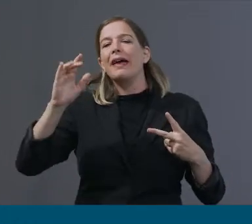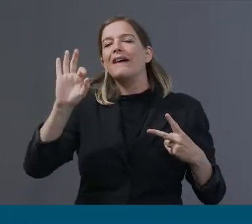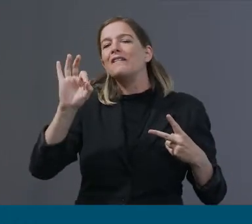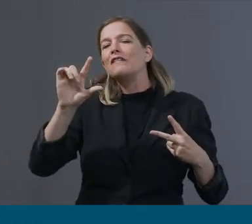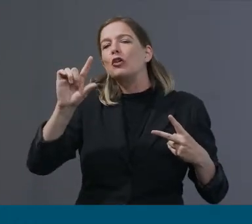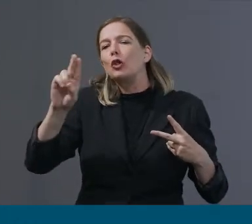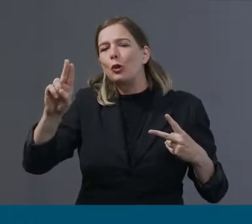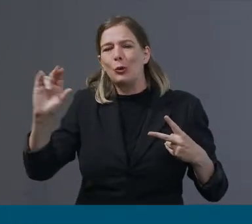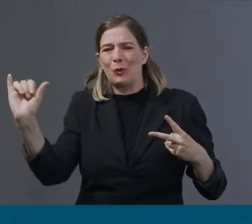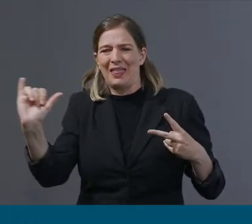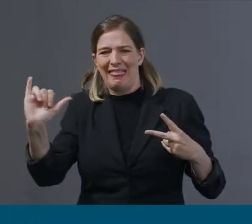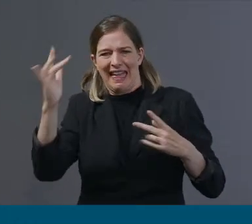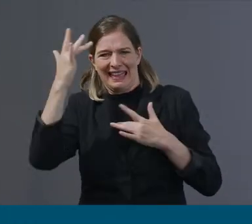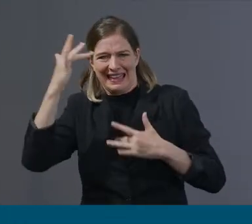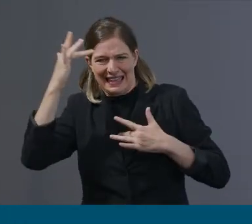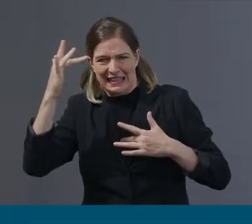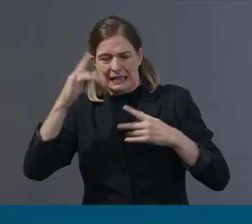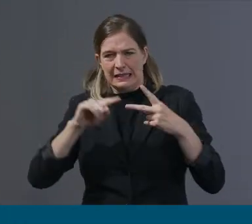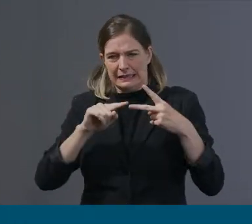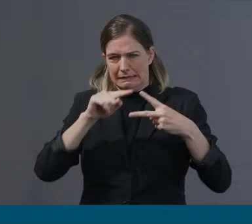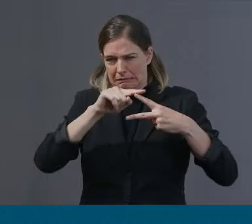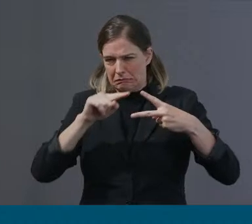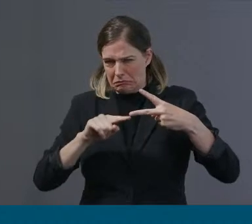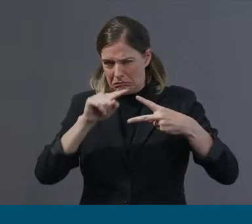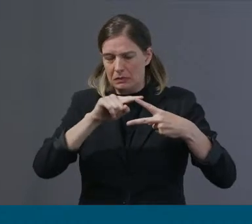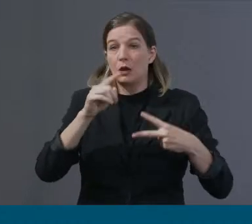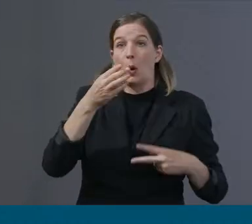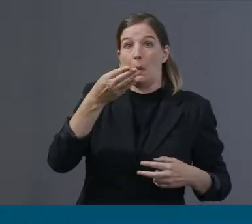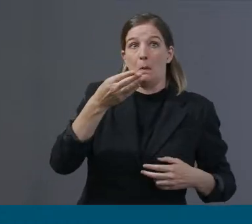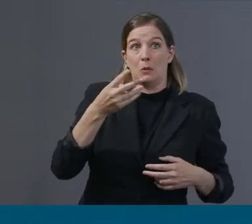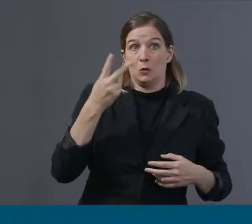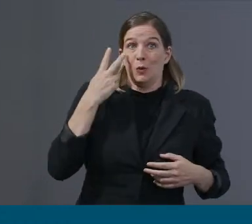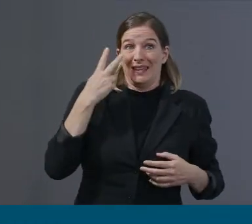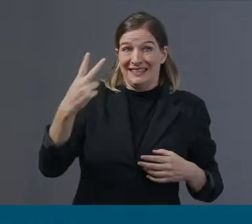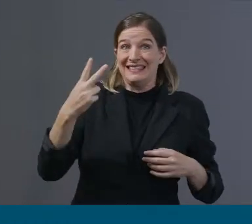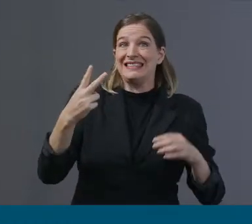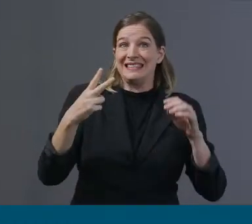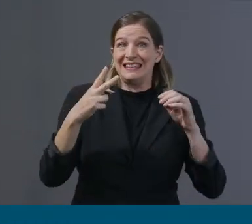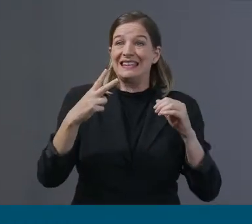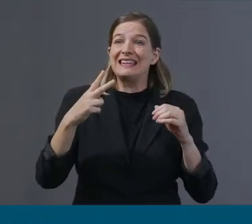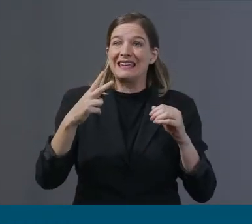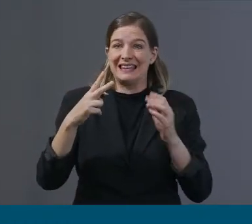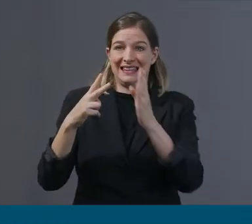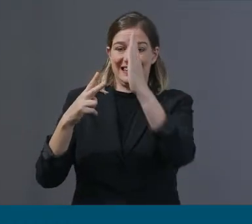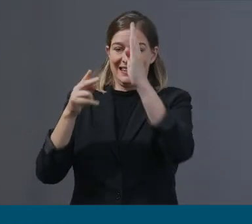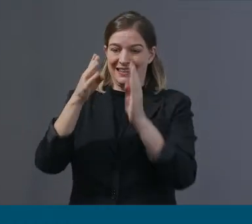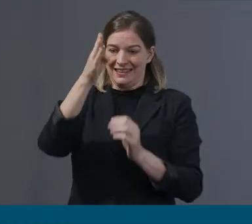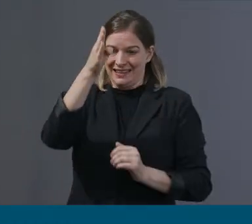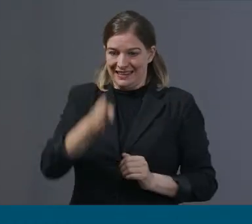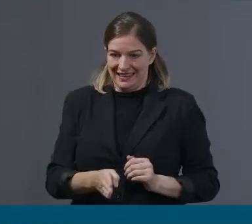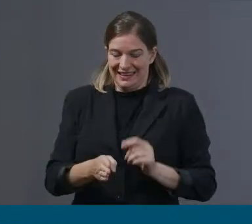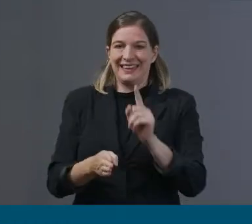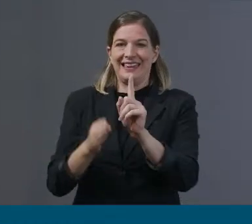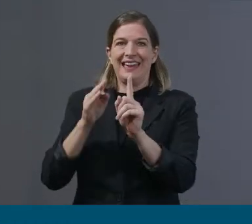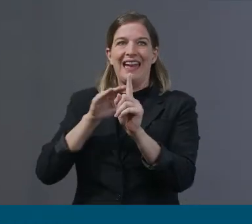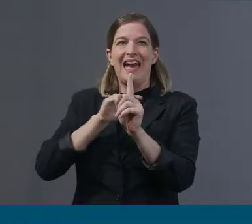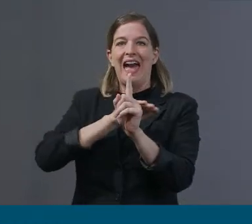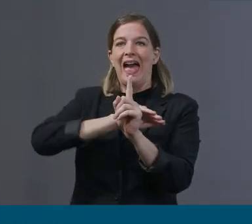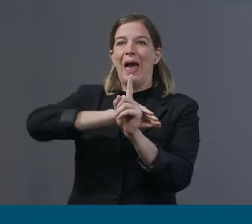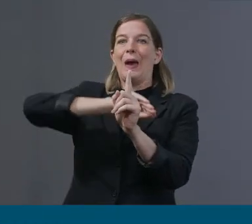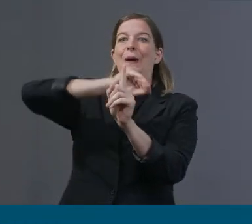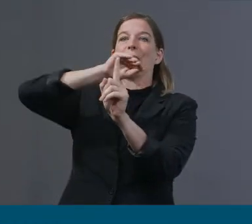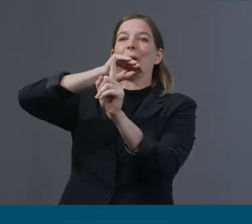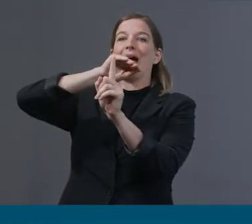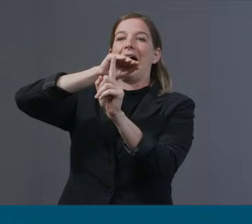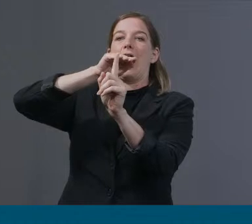illness surveillance. You can see at a certain point on the y-axis, we did have